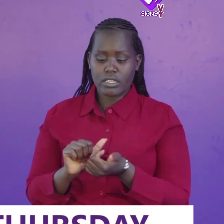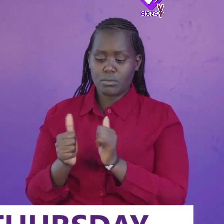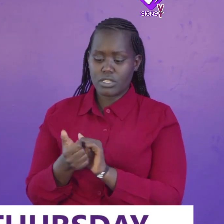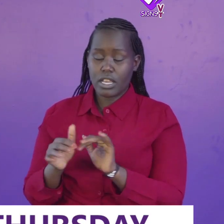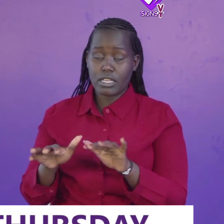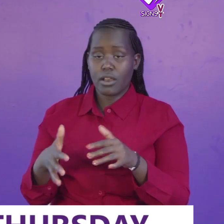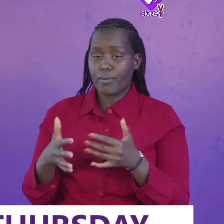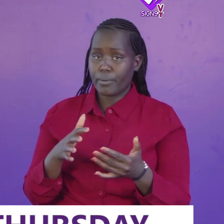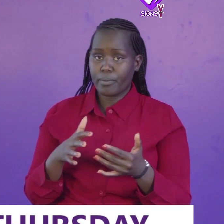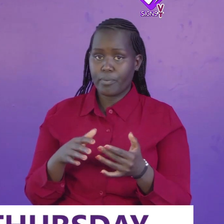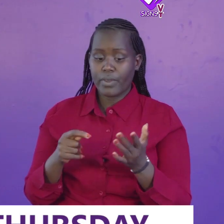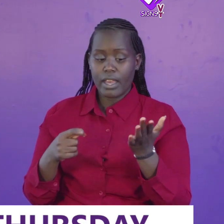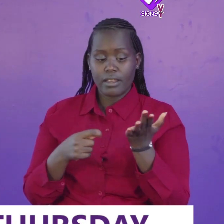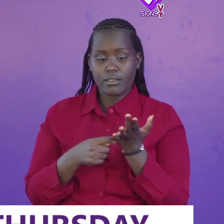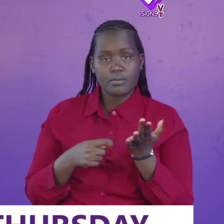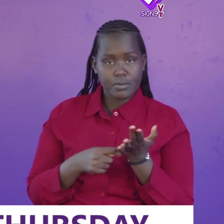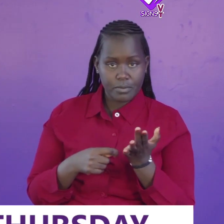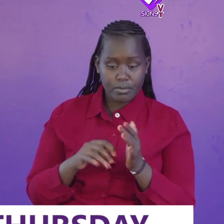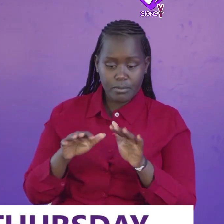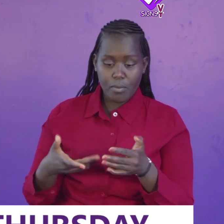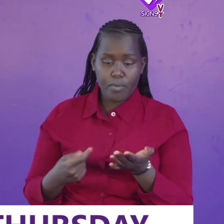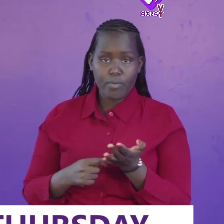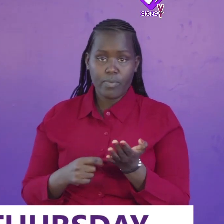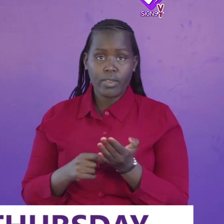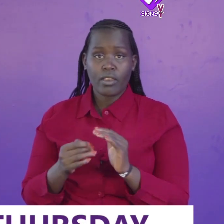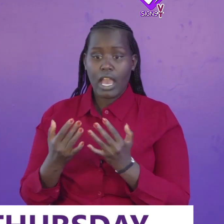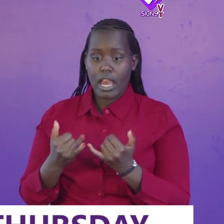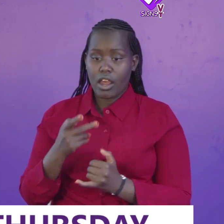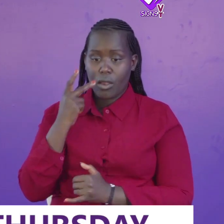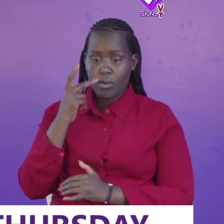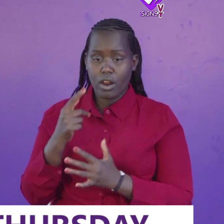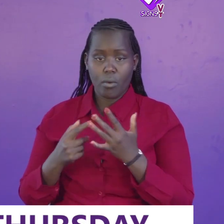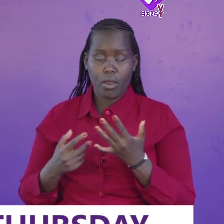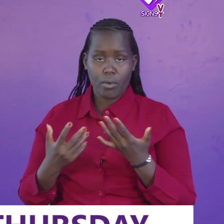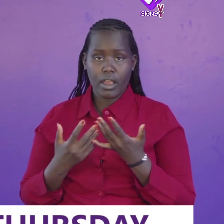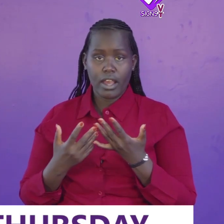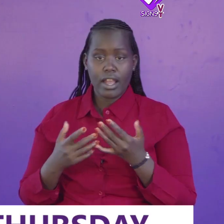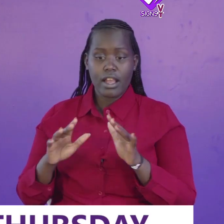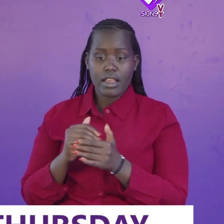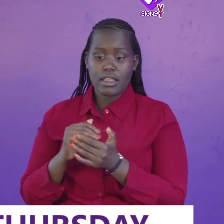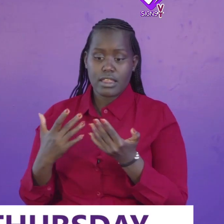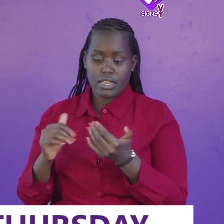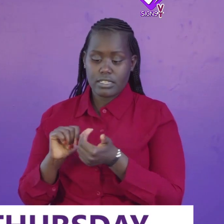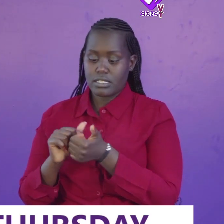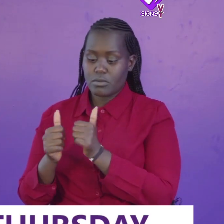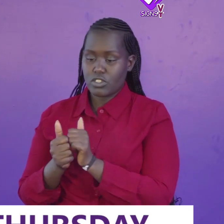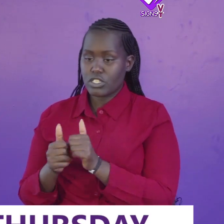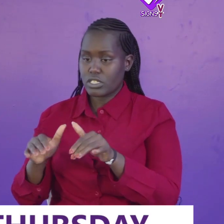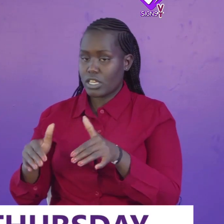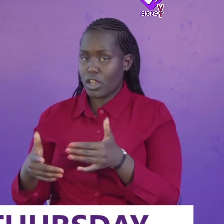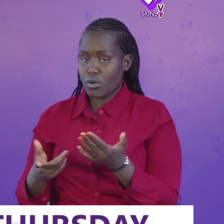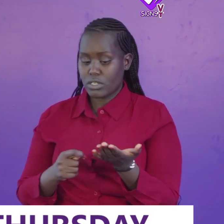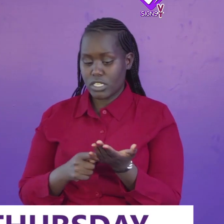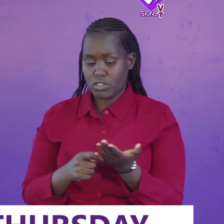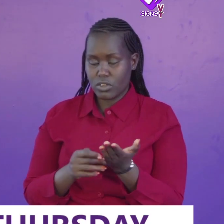terms of technology, yani tu vile mambo imebadilika. Sasa unaona in this century yenye tuko, mambo imebadilika sana in terms of technology